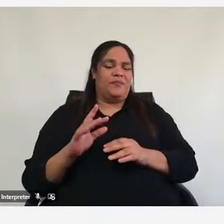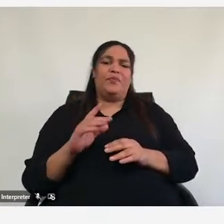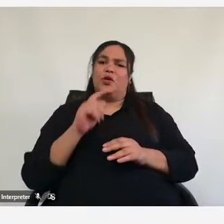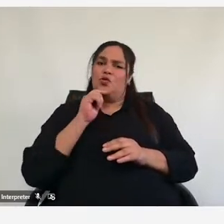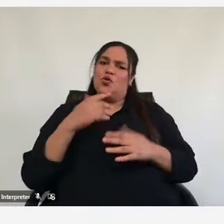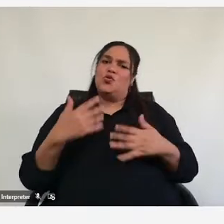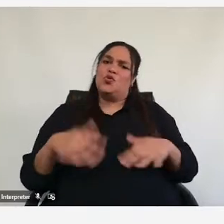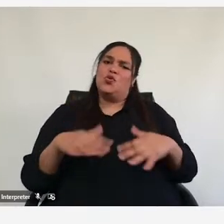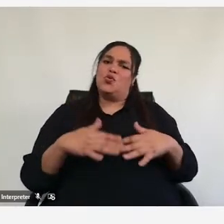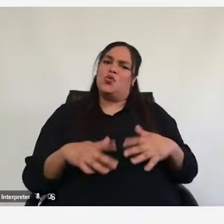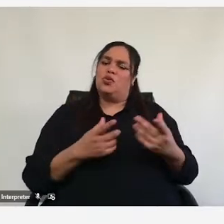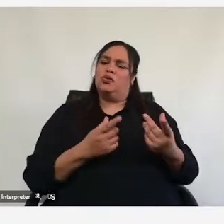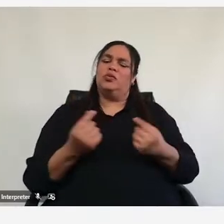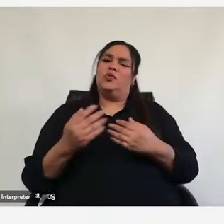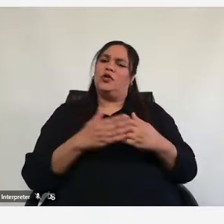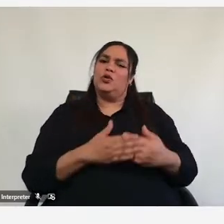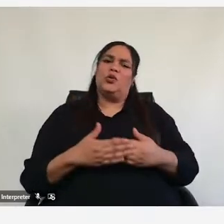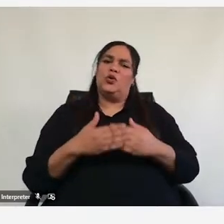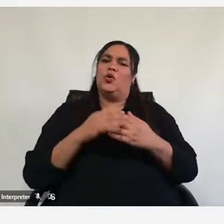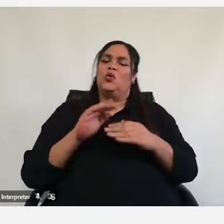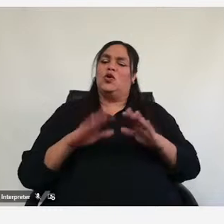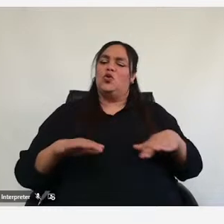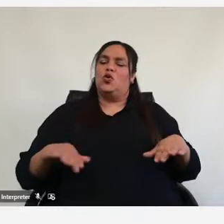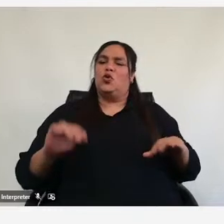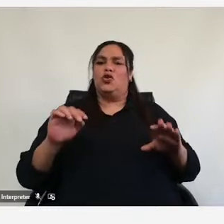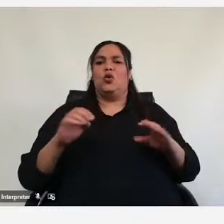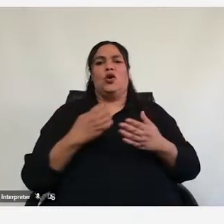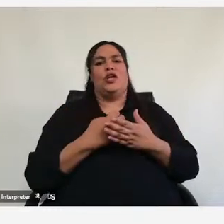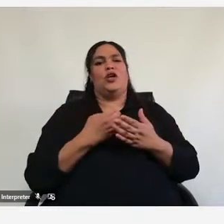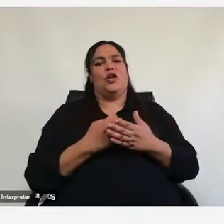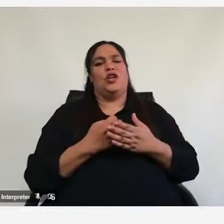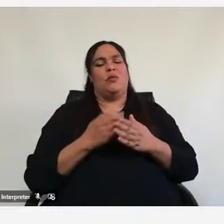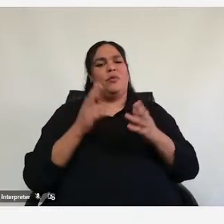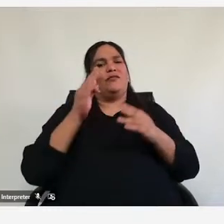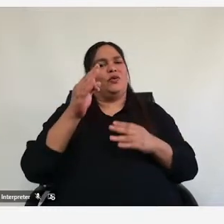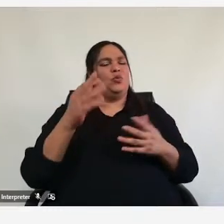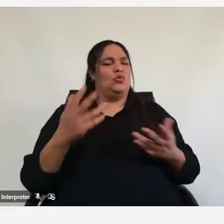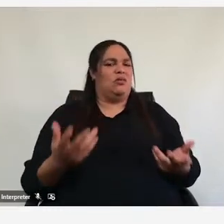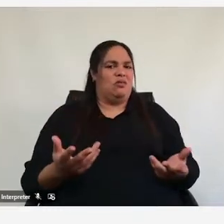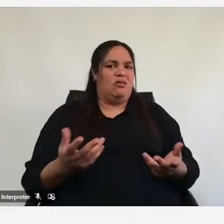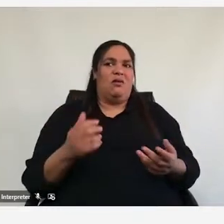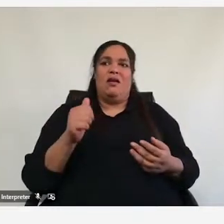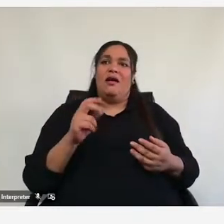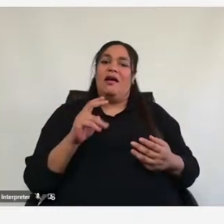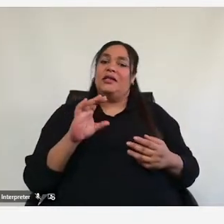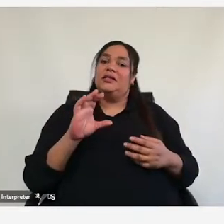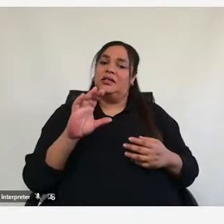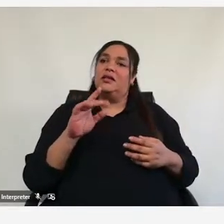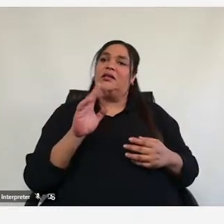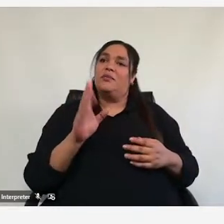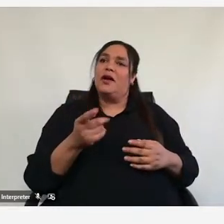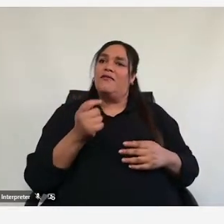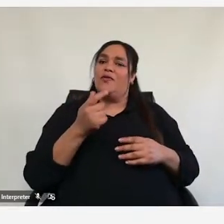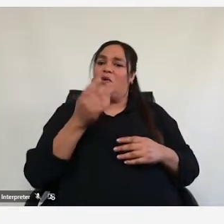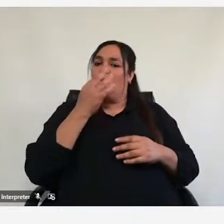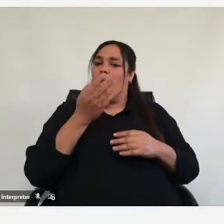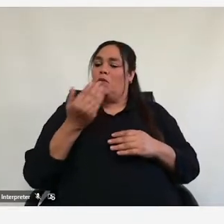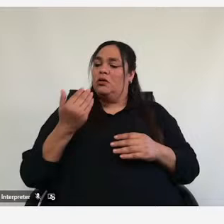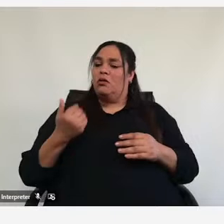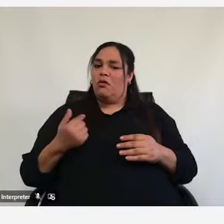at odds with securing our children's economic future. The ANC, just a few moments